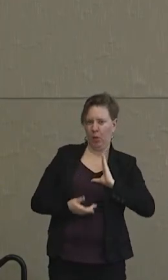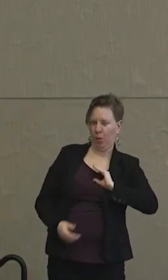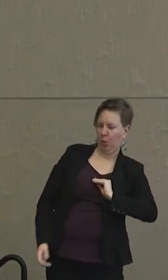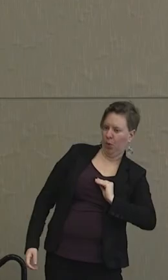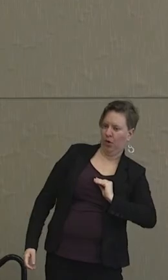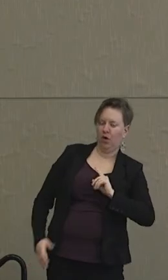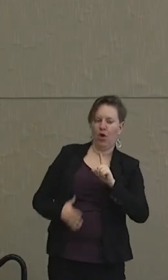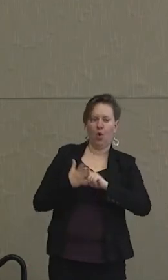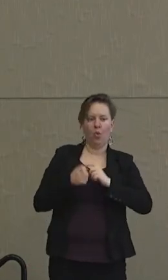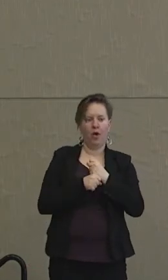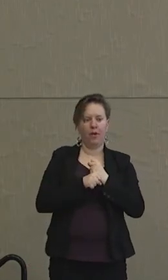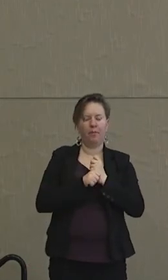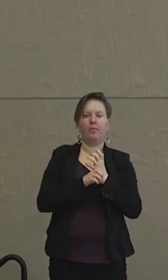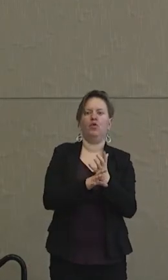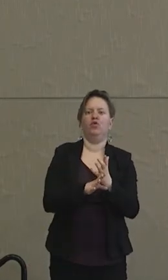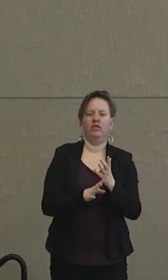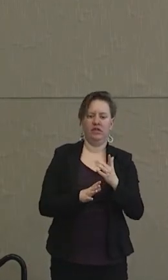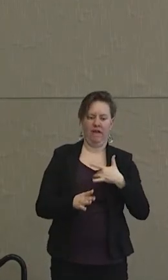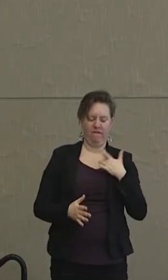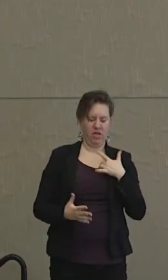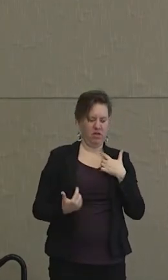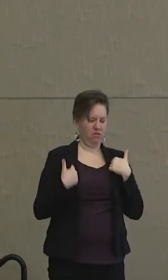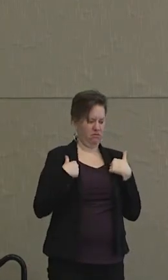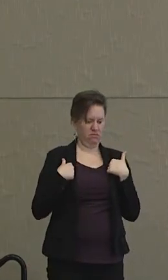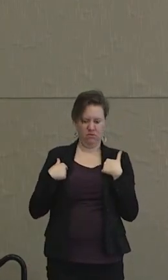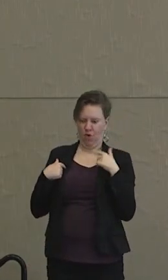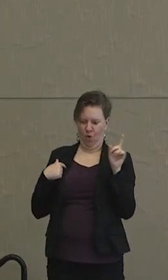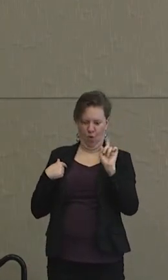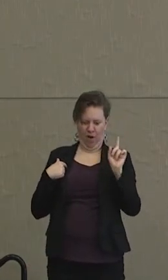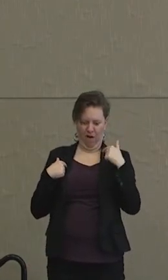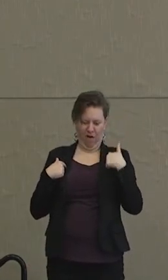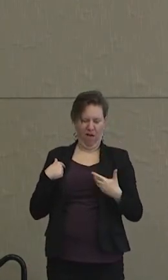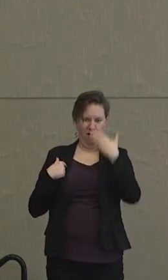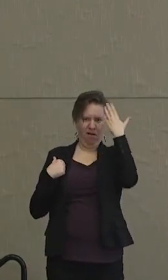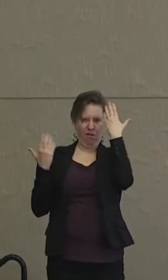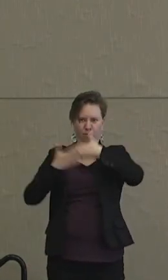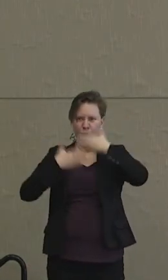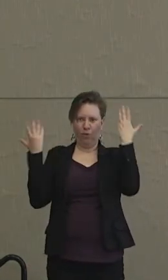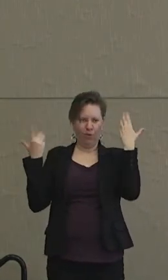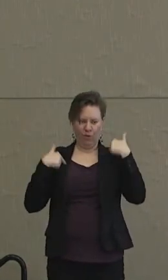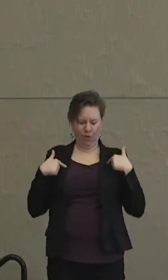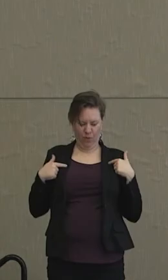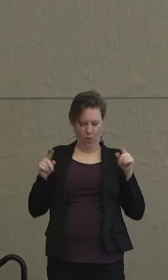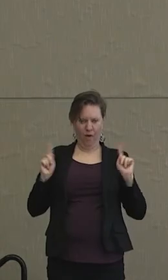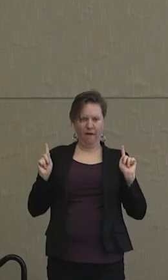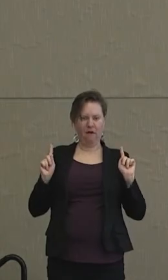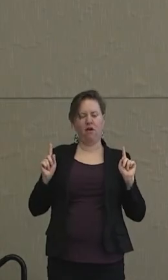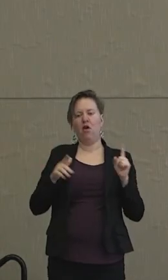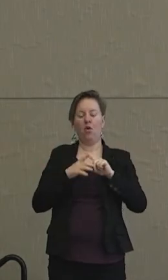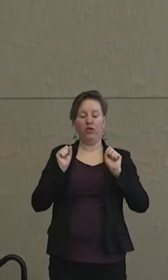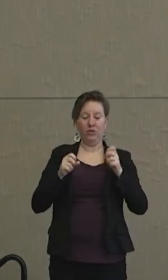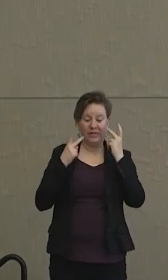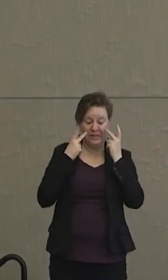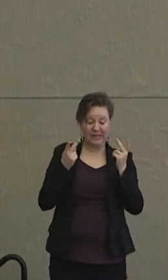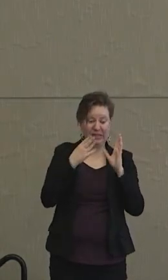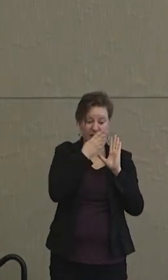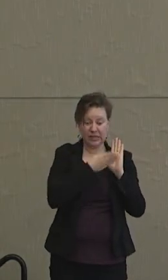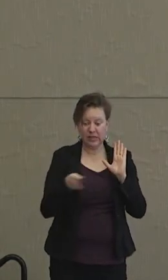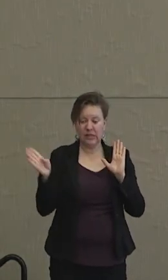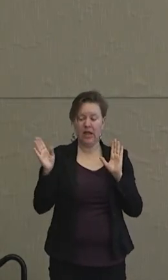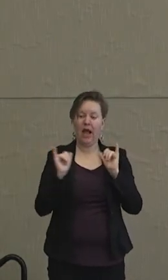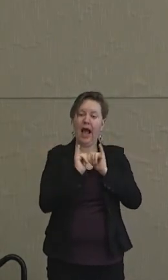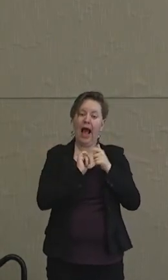that kind of sense of not belonging, that sense of invisibility. What you will get to see are the ways in